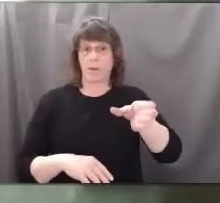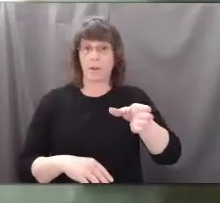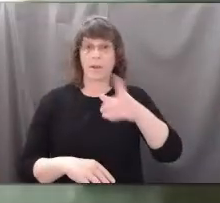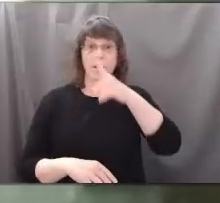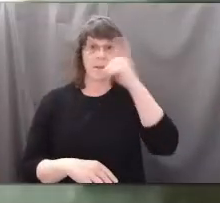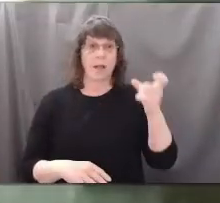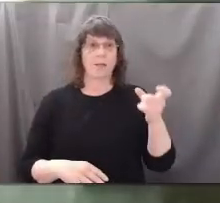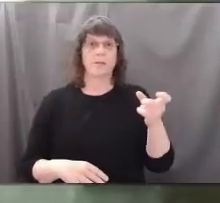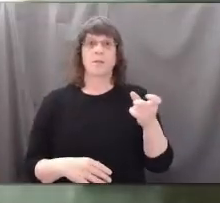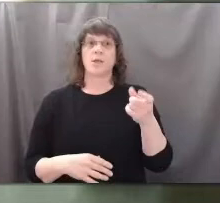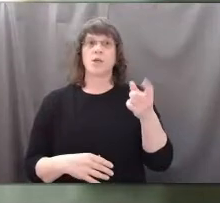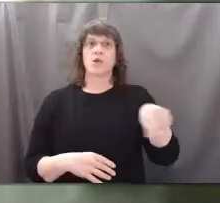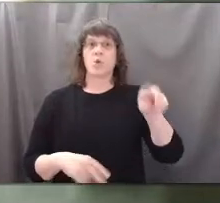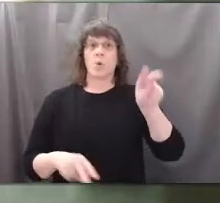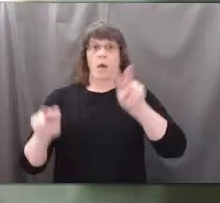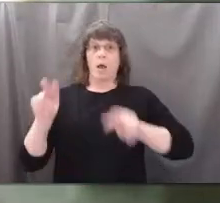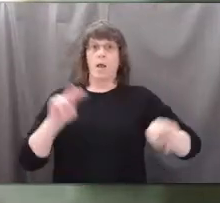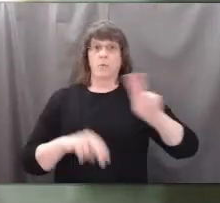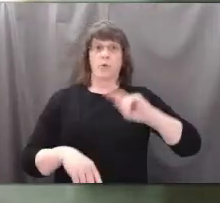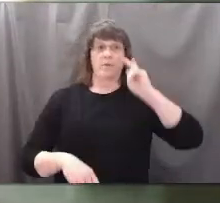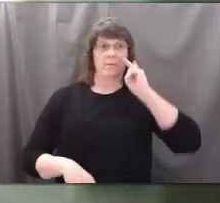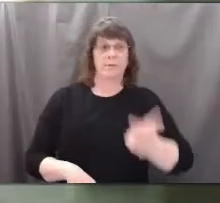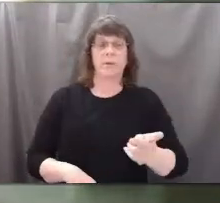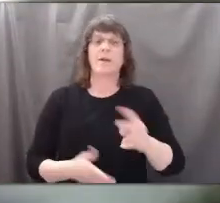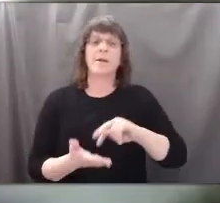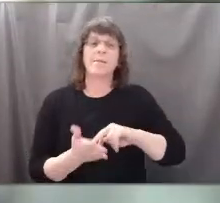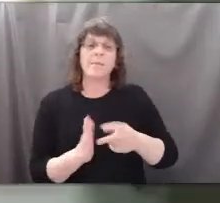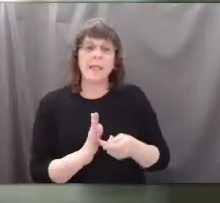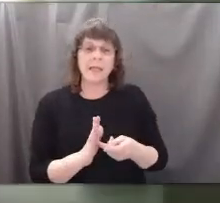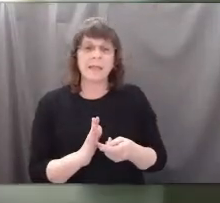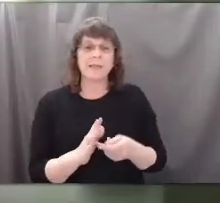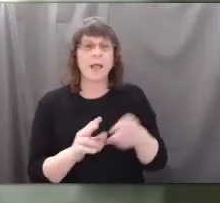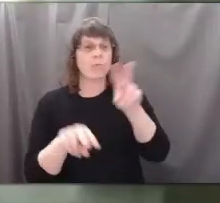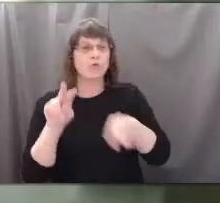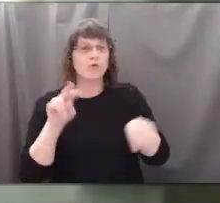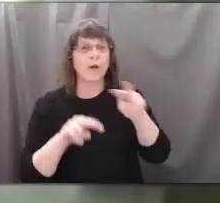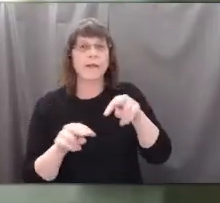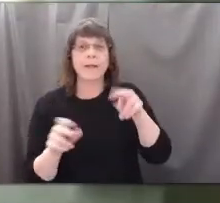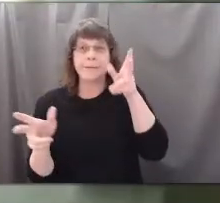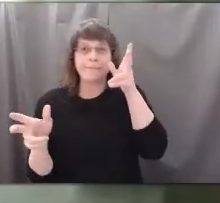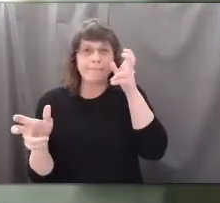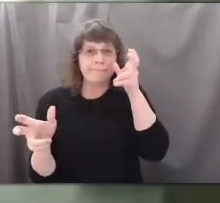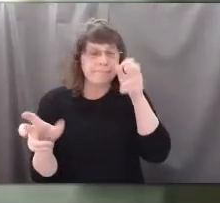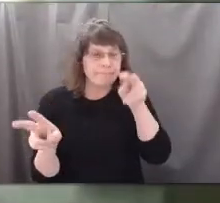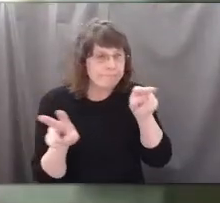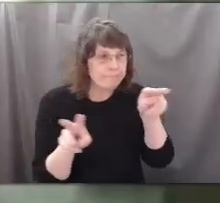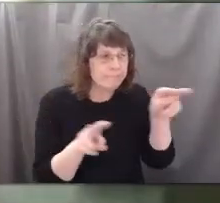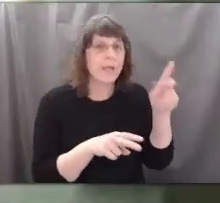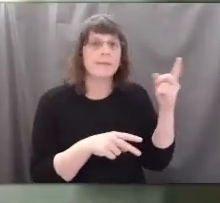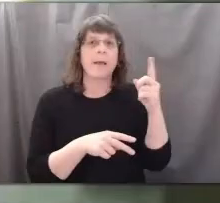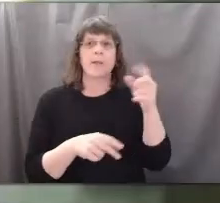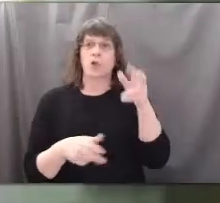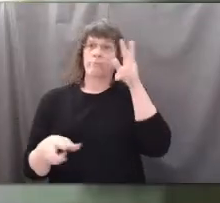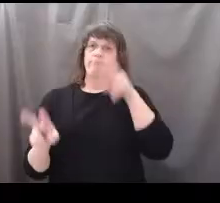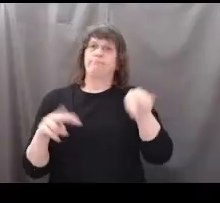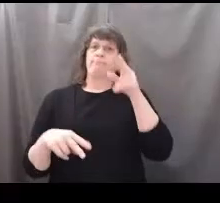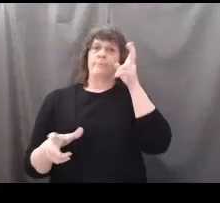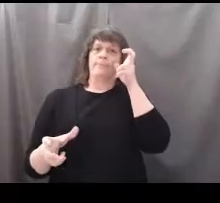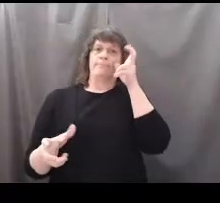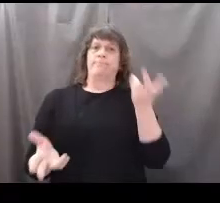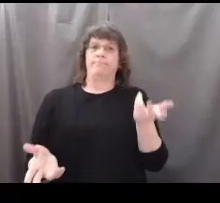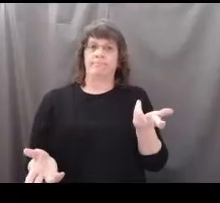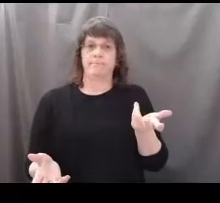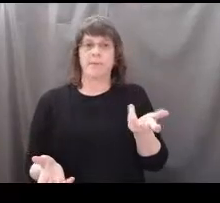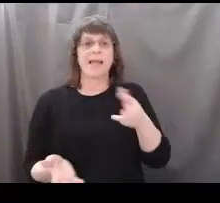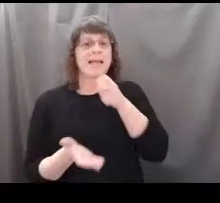you observe, which means observing is just something that you're taking in. So observing